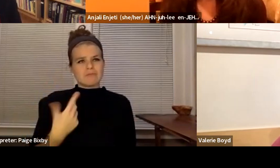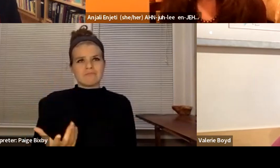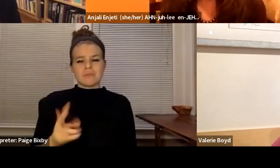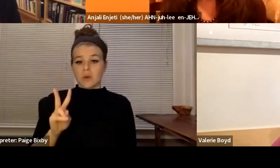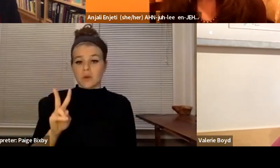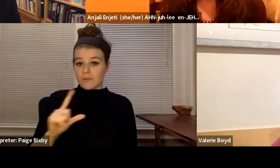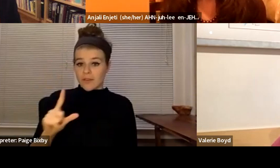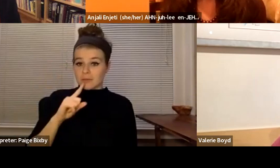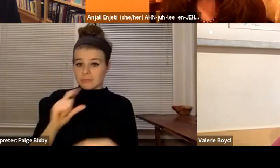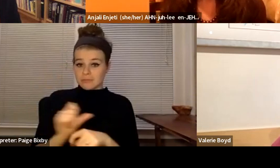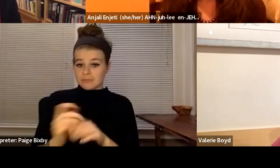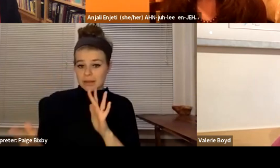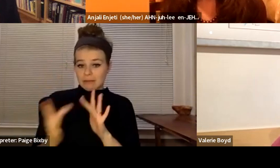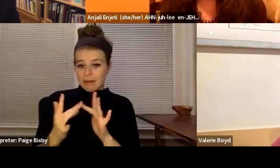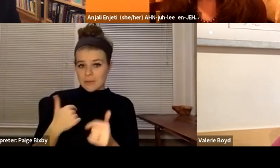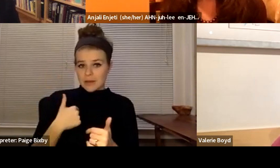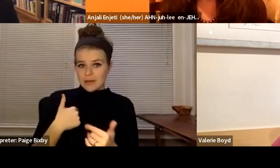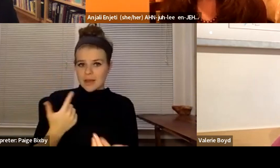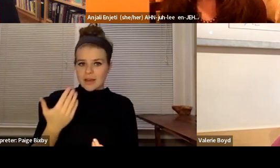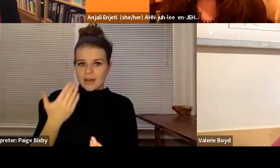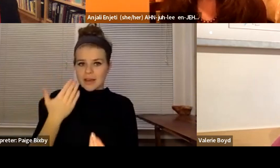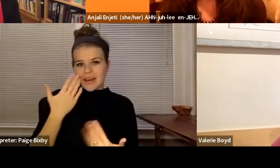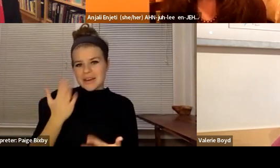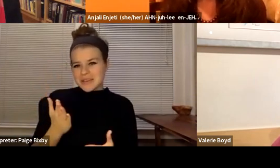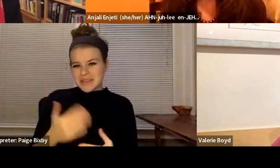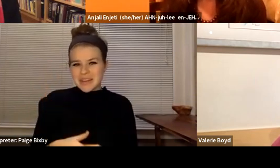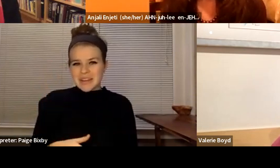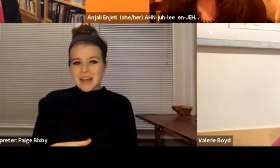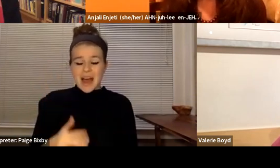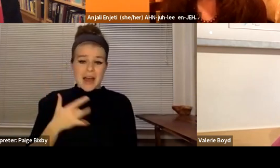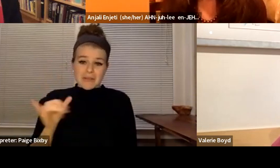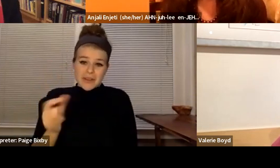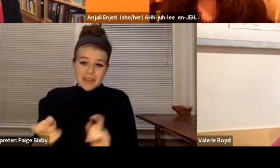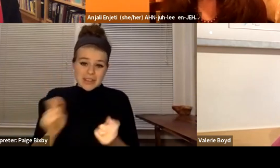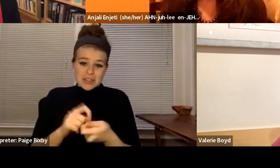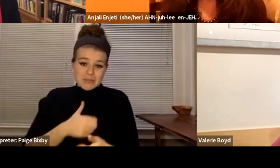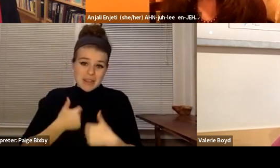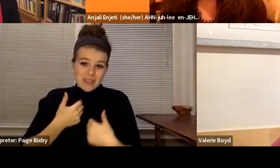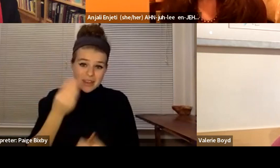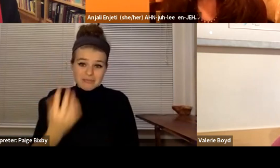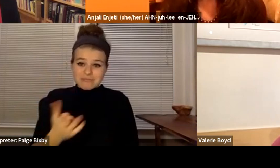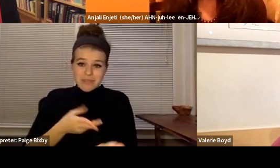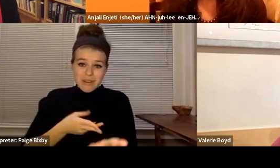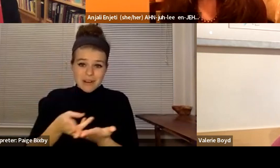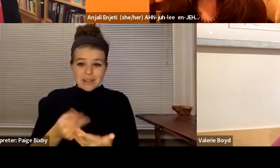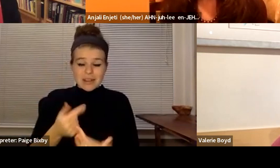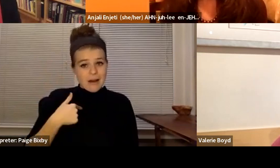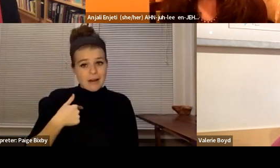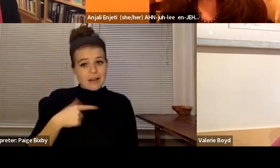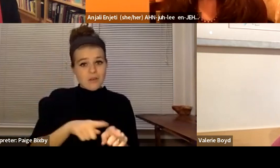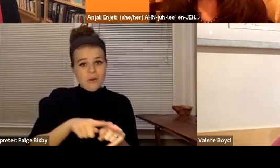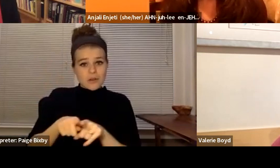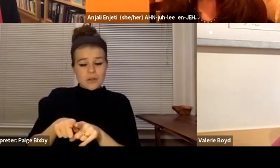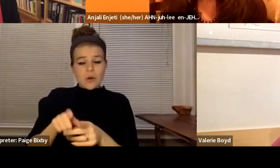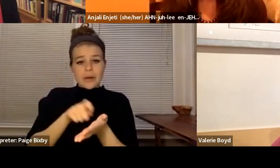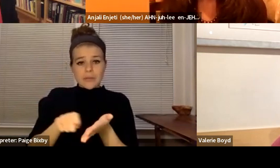mean, I don't know. I don't want to, I felt like it changed my life. I mean, I had also actually